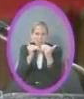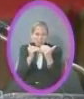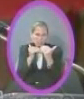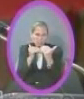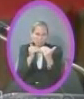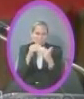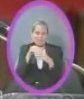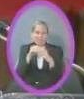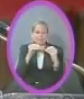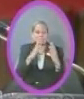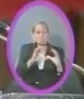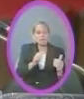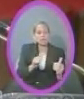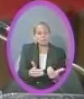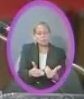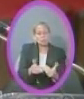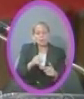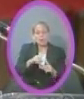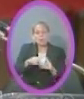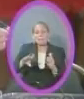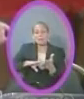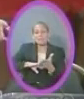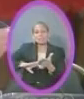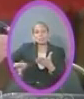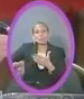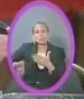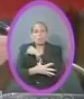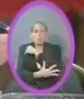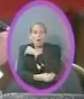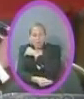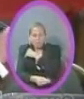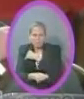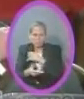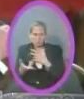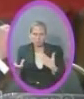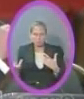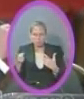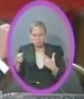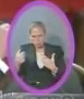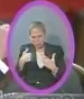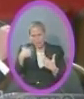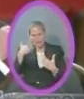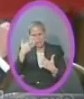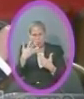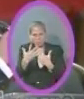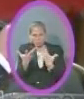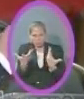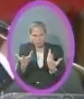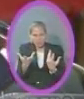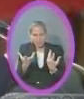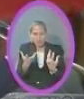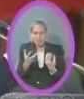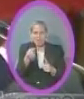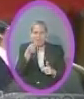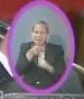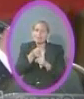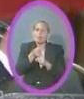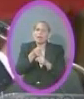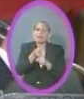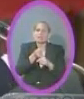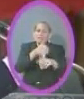teacher's classroom, but excludes poverty as a factor, when you and I know that more dramatic an impact than